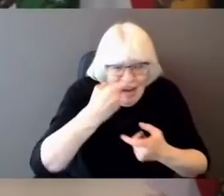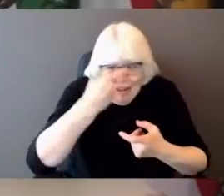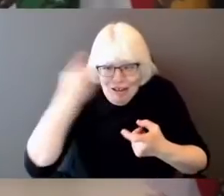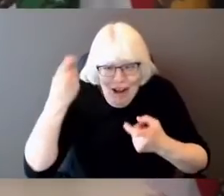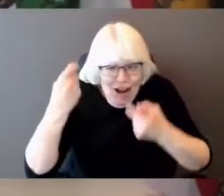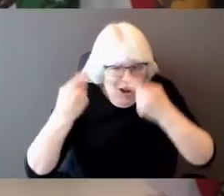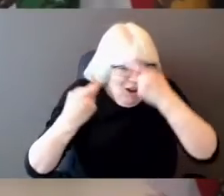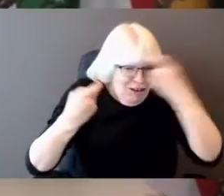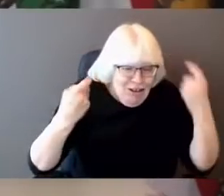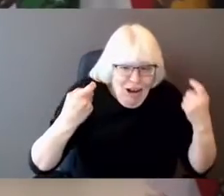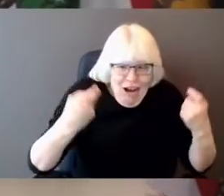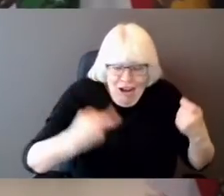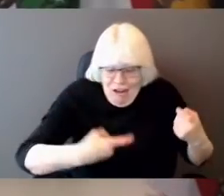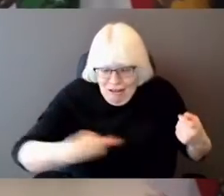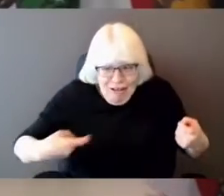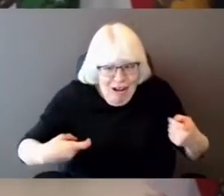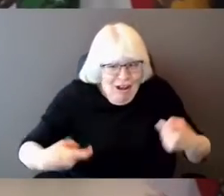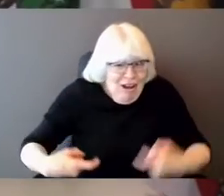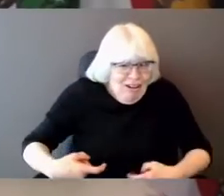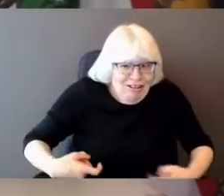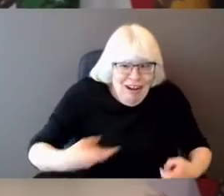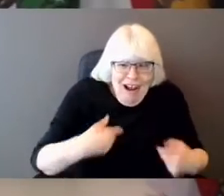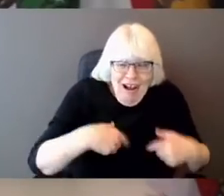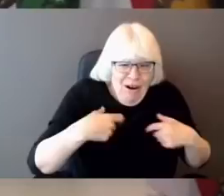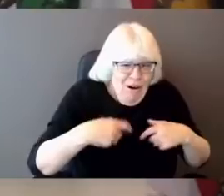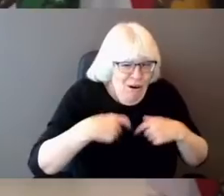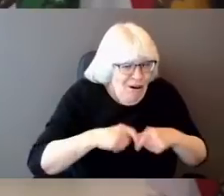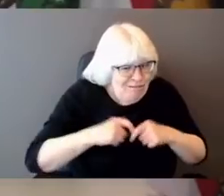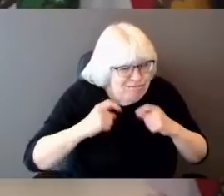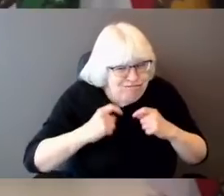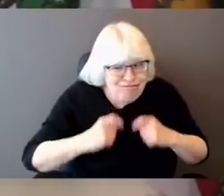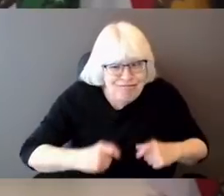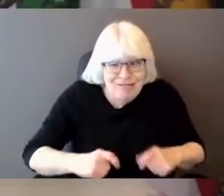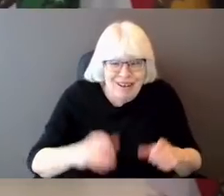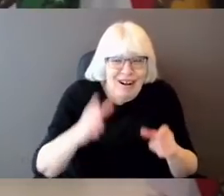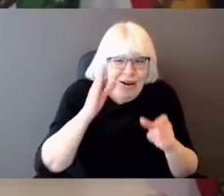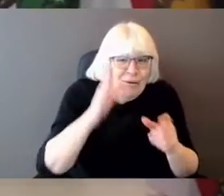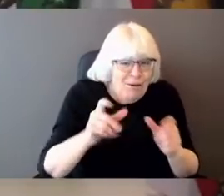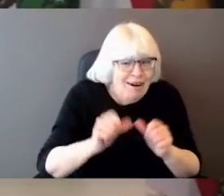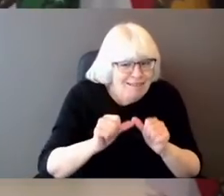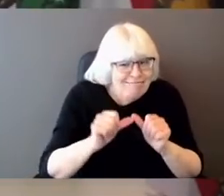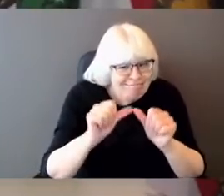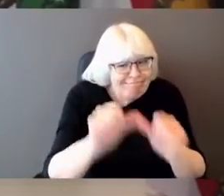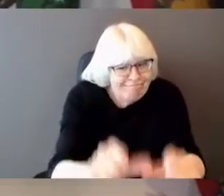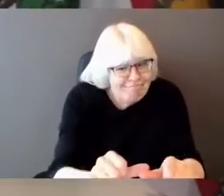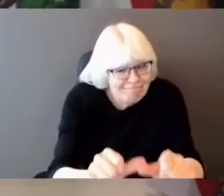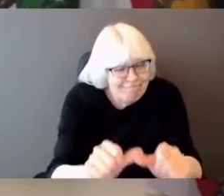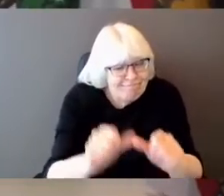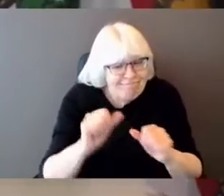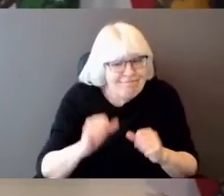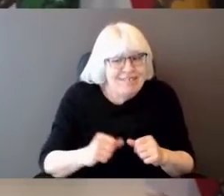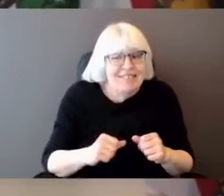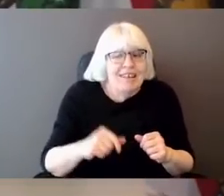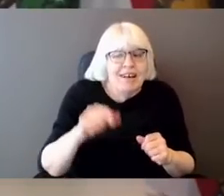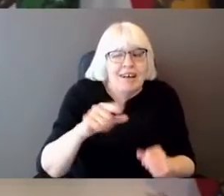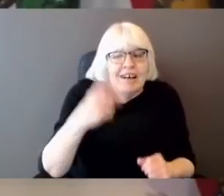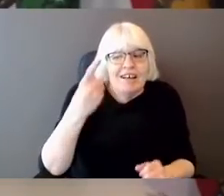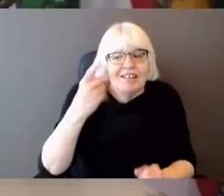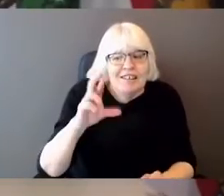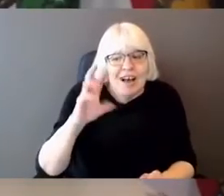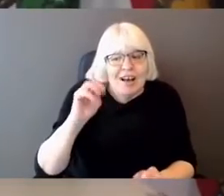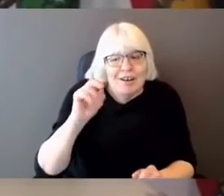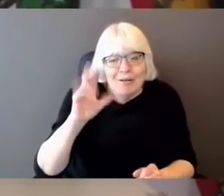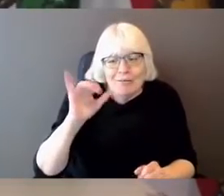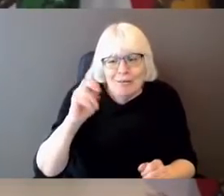think Dr. Morrison and I have talked about this a number of different times, that I think there will be an indefinite period of